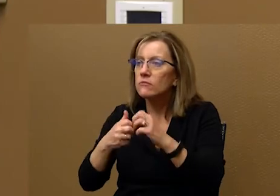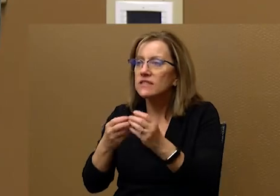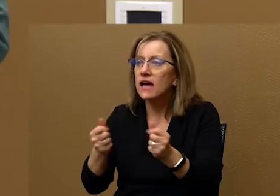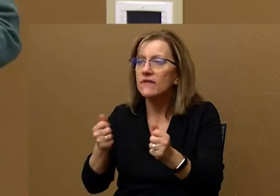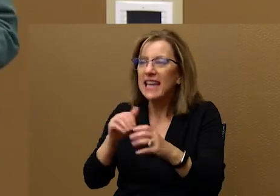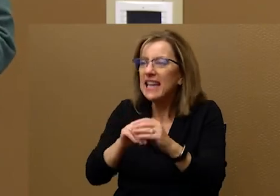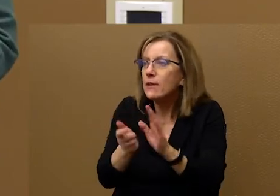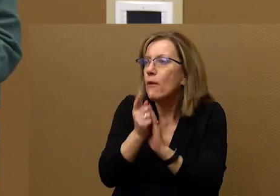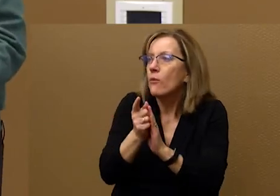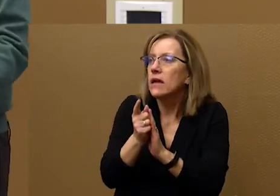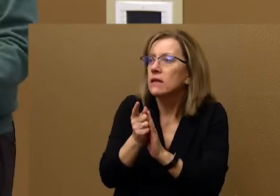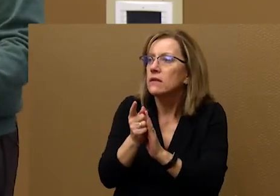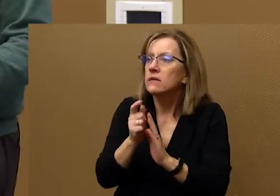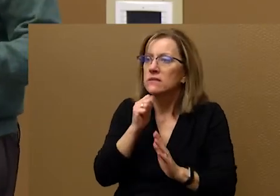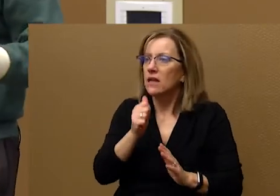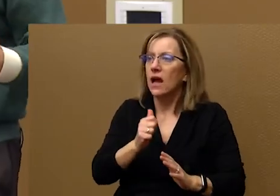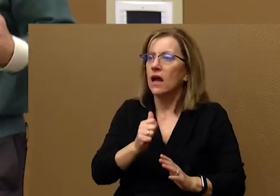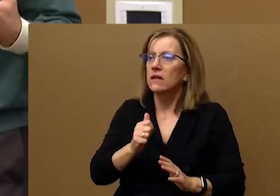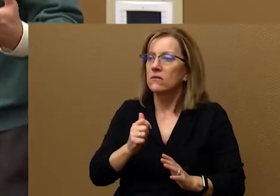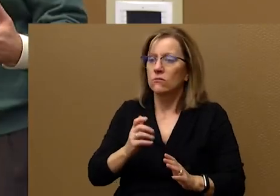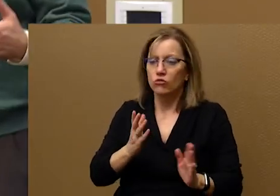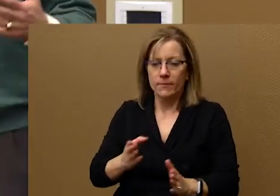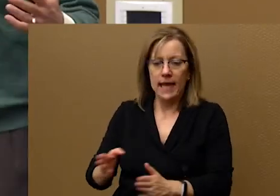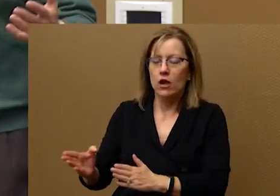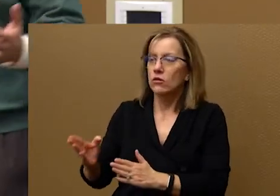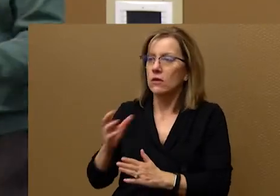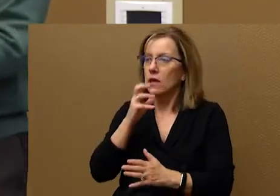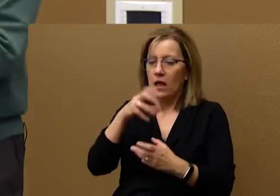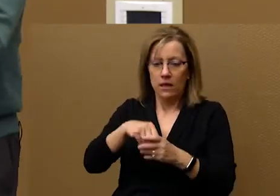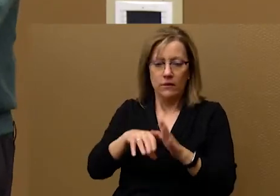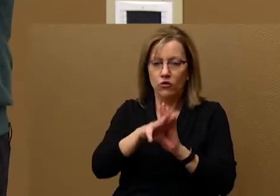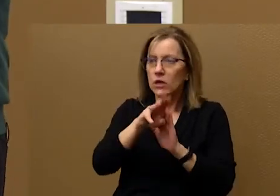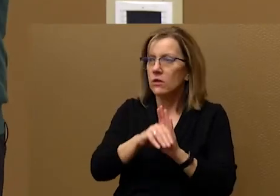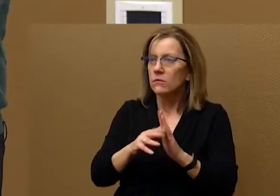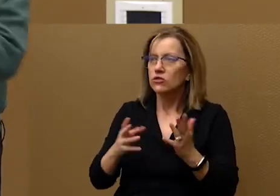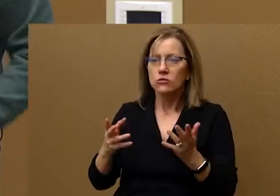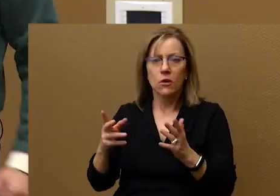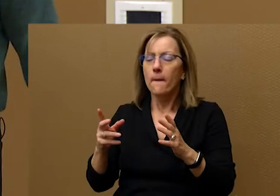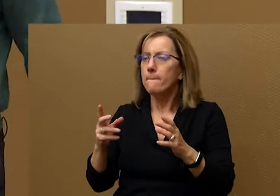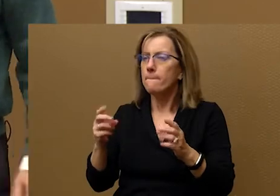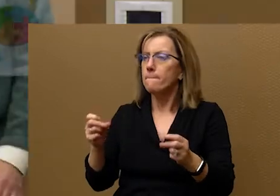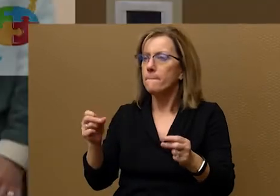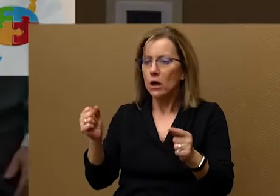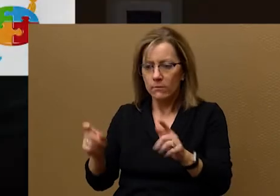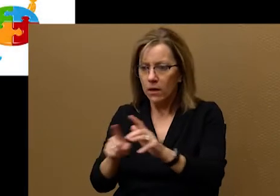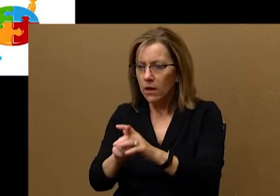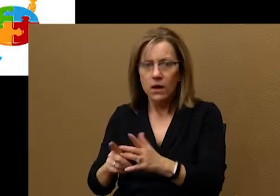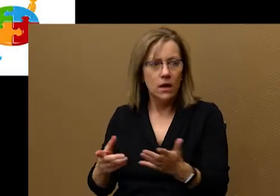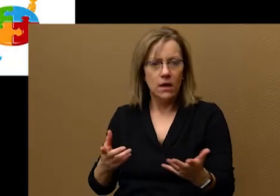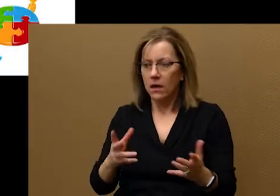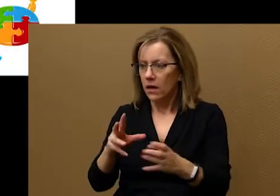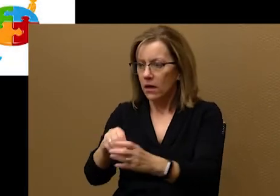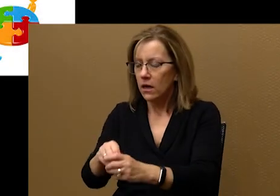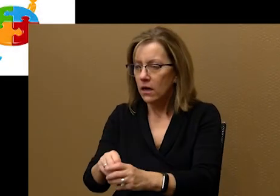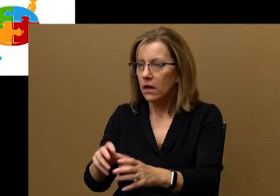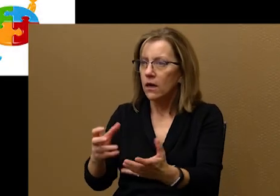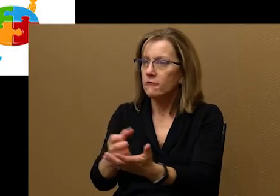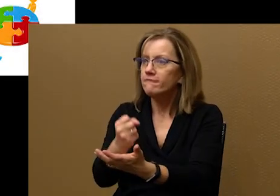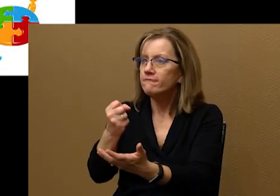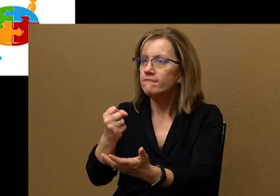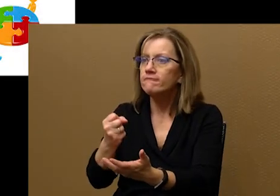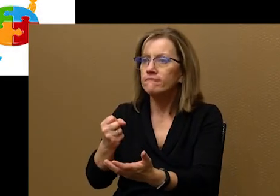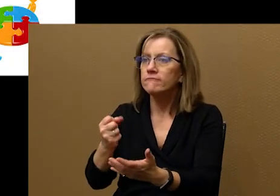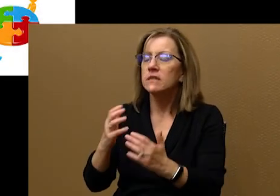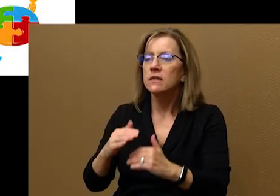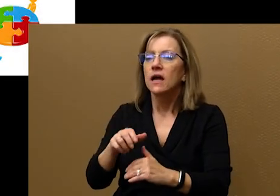develop skills. It's informal. It's not a curriculum. It's just seizing the moment. Another informal